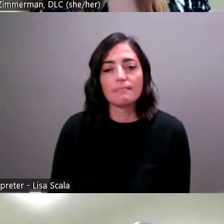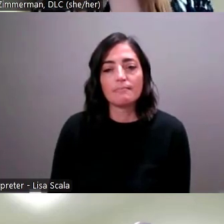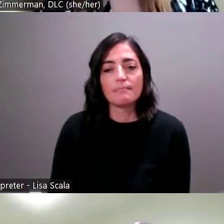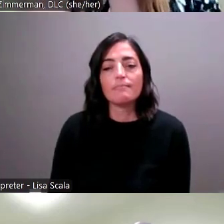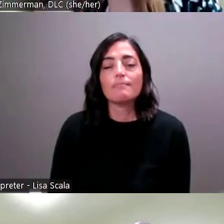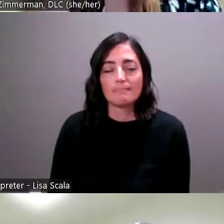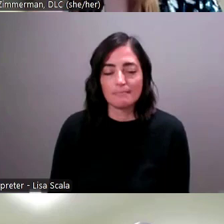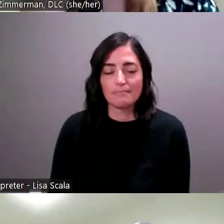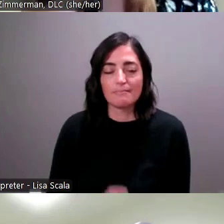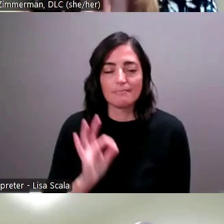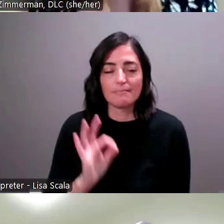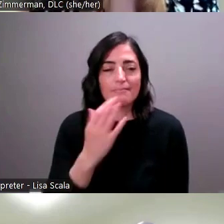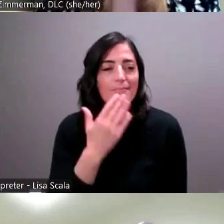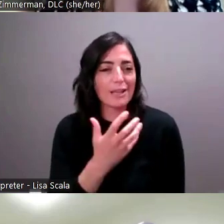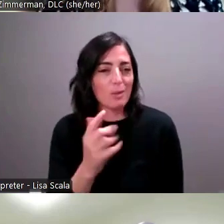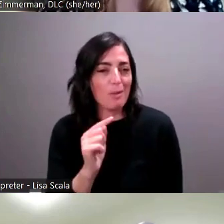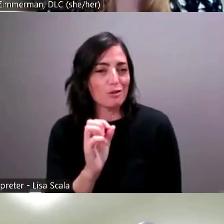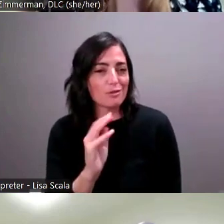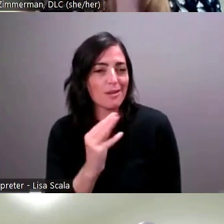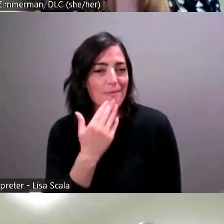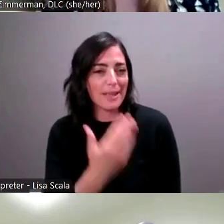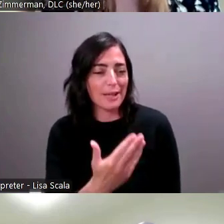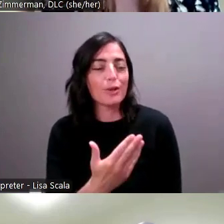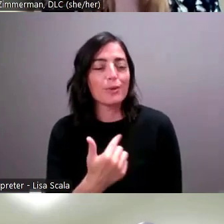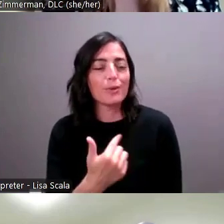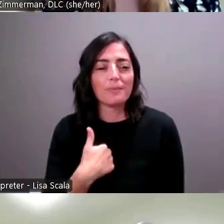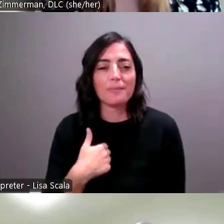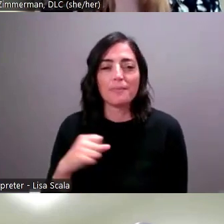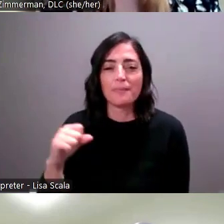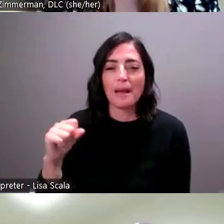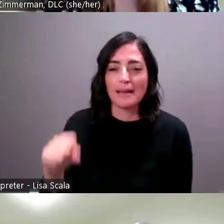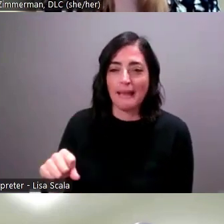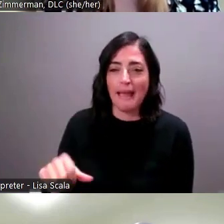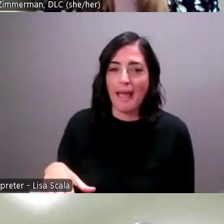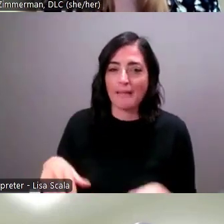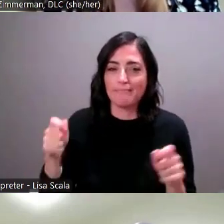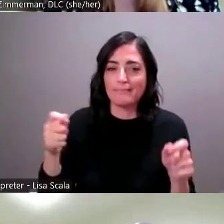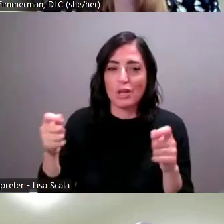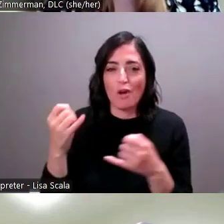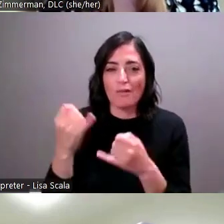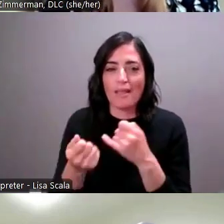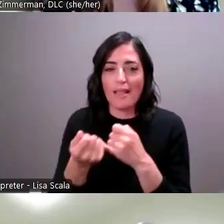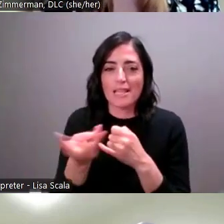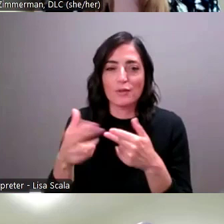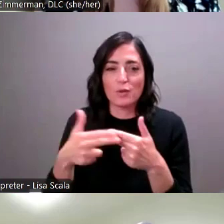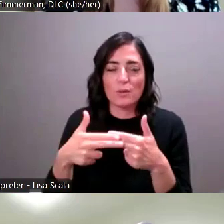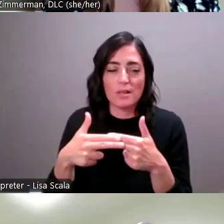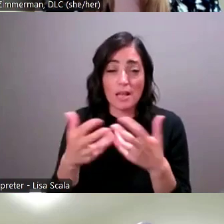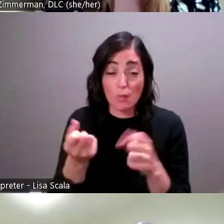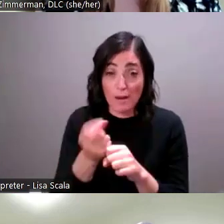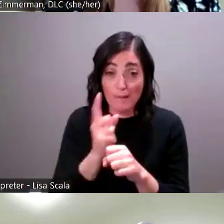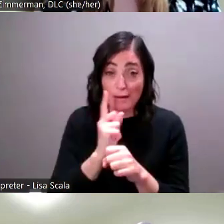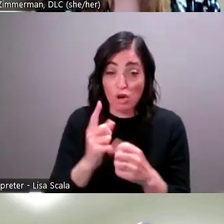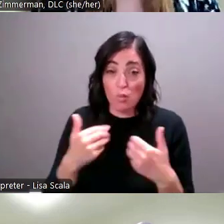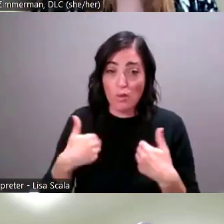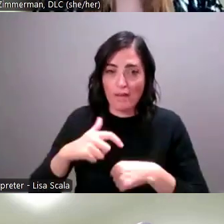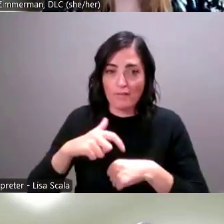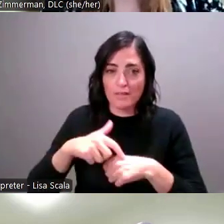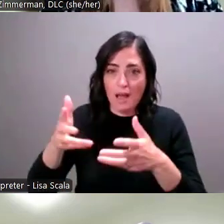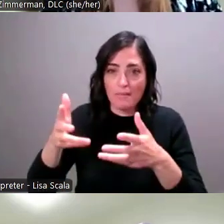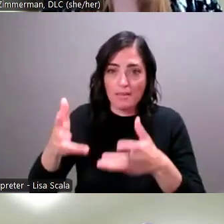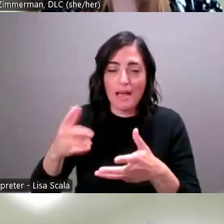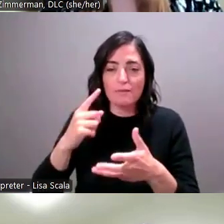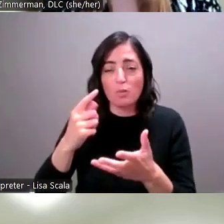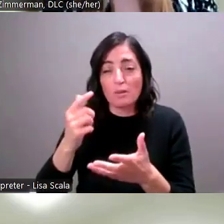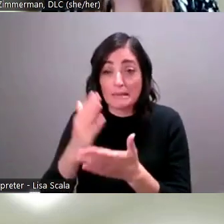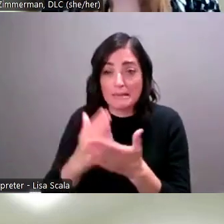All right, thank you so much, Tom. And I can take over the last couple slides. I want to make sure that we leave plenty, at least